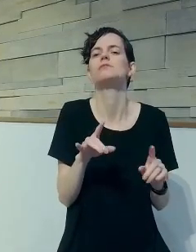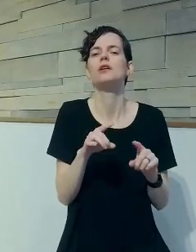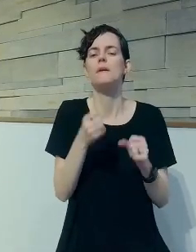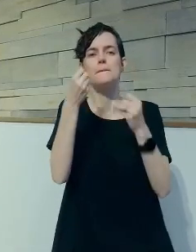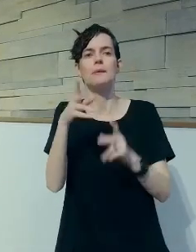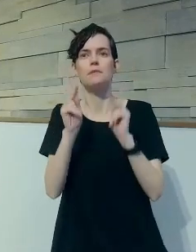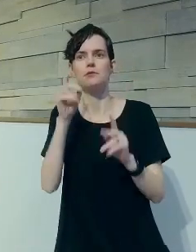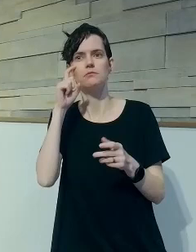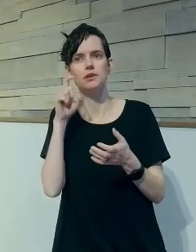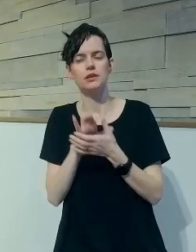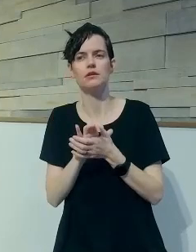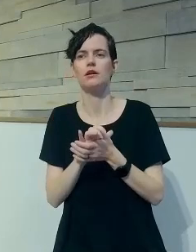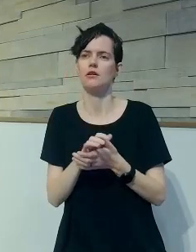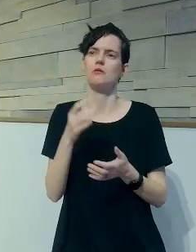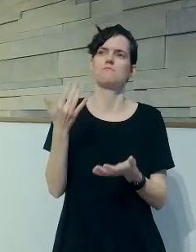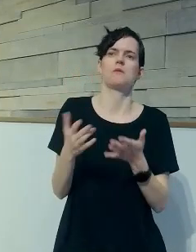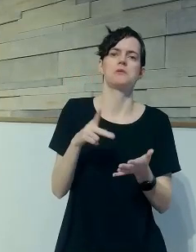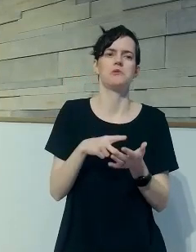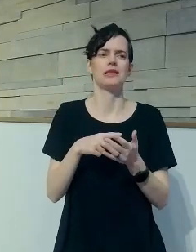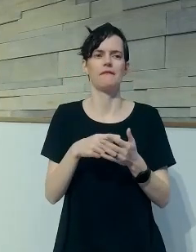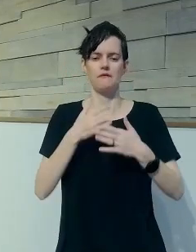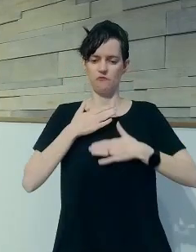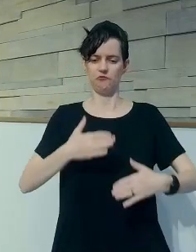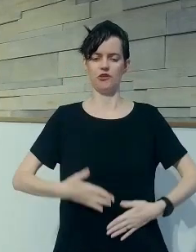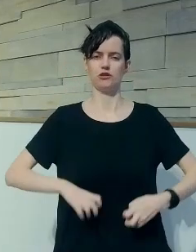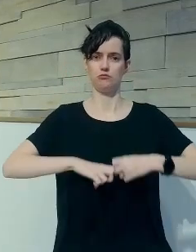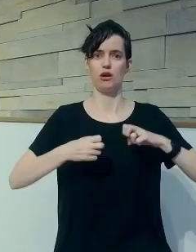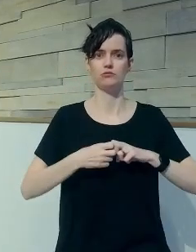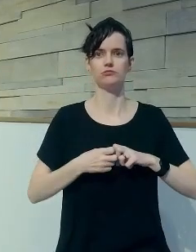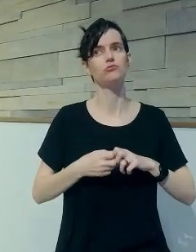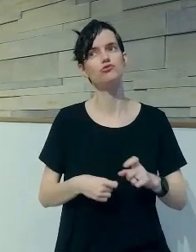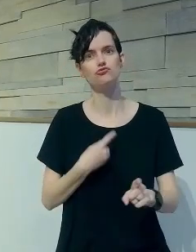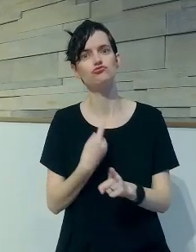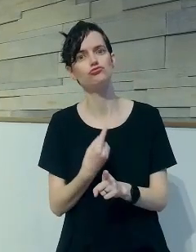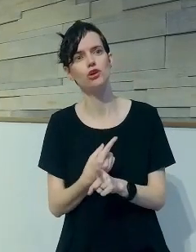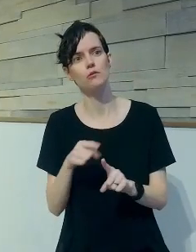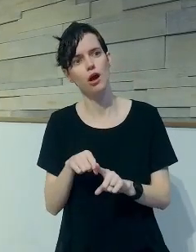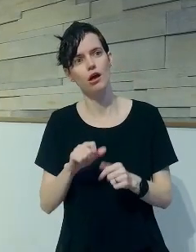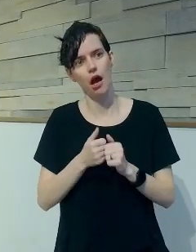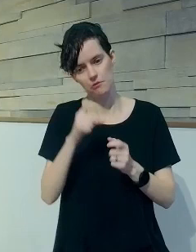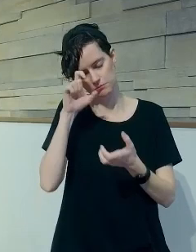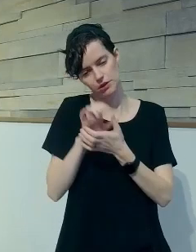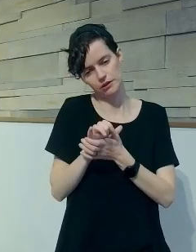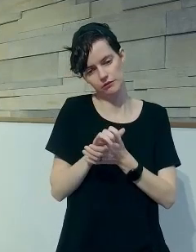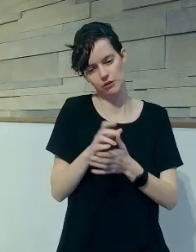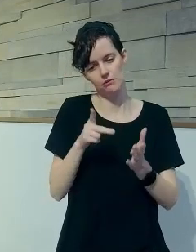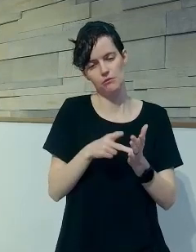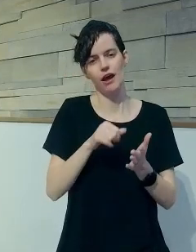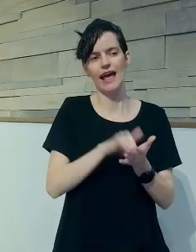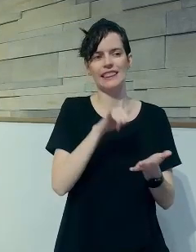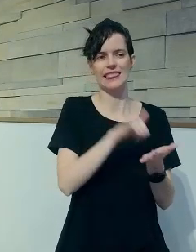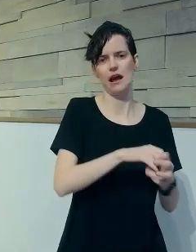that, you know what, Paul, it seems to be a physical ailment. And they will write about how they believe that Paul had this